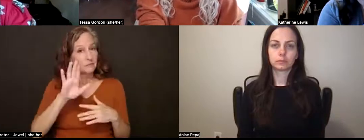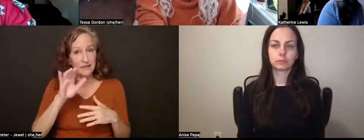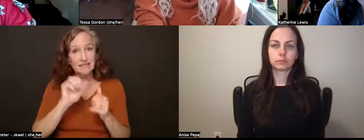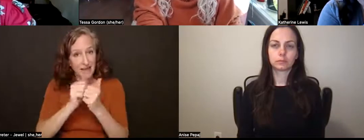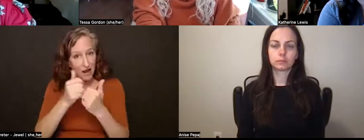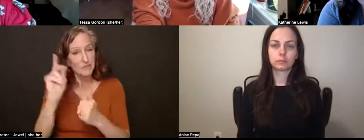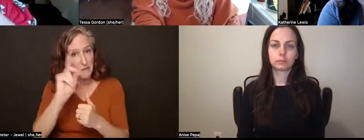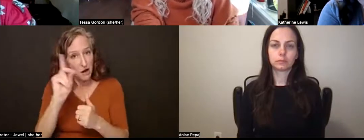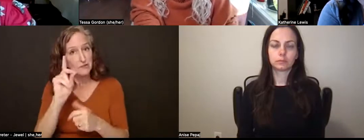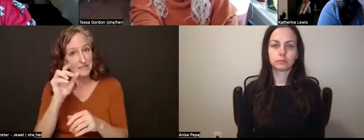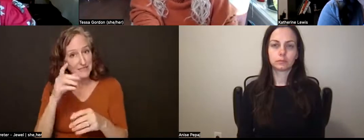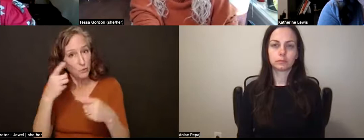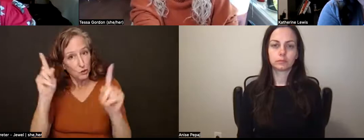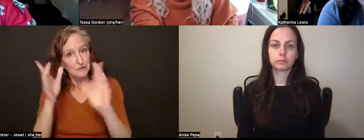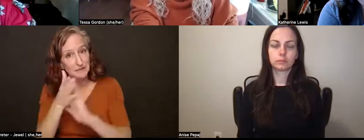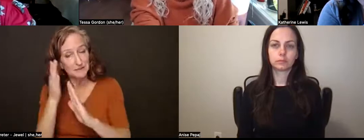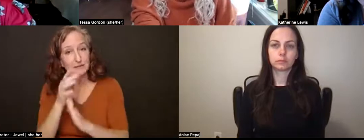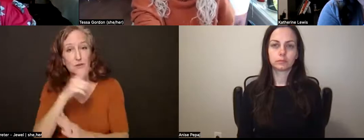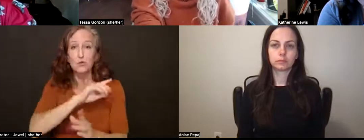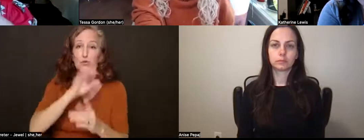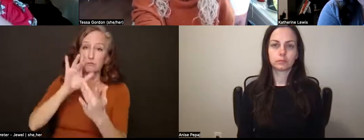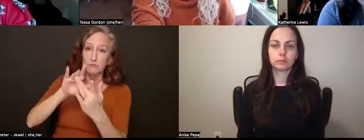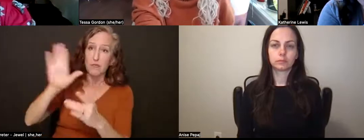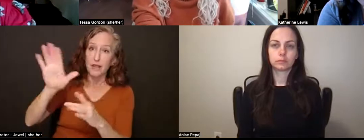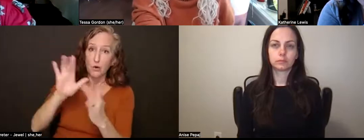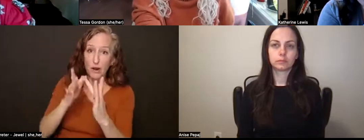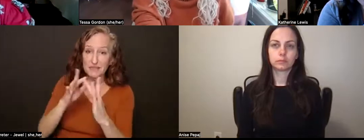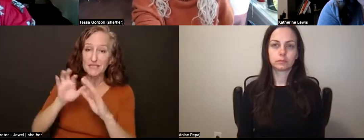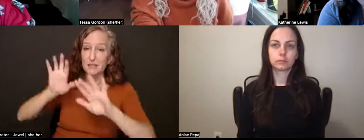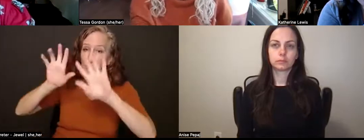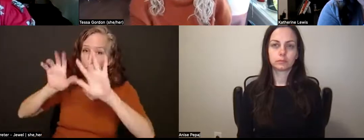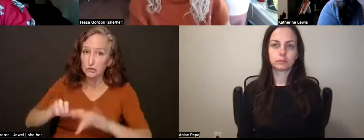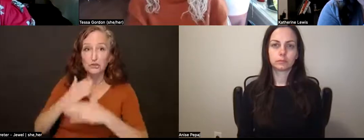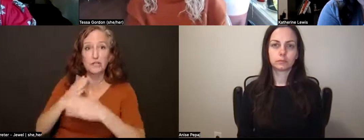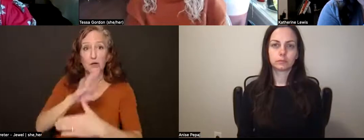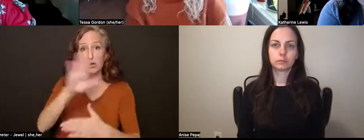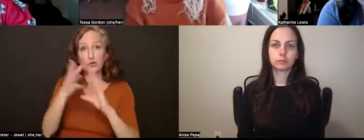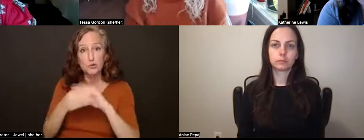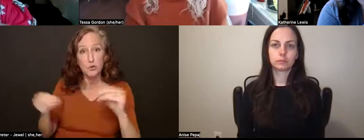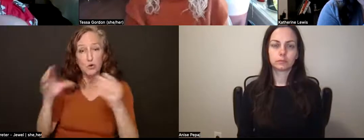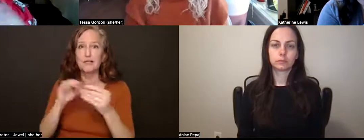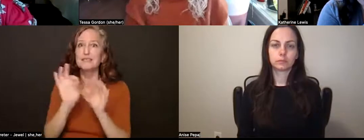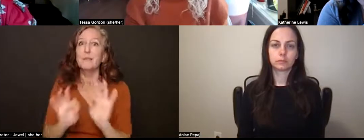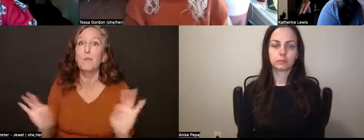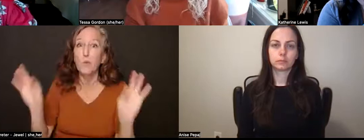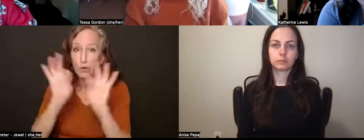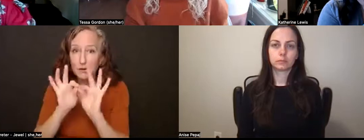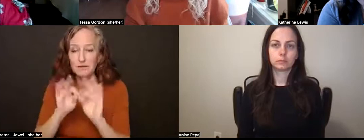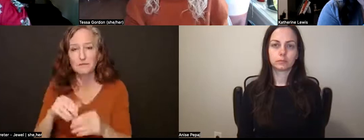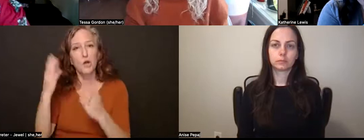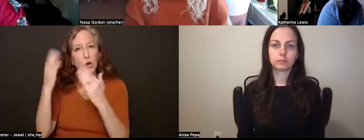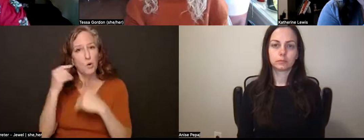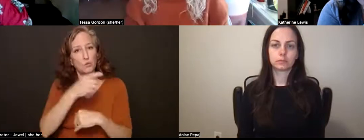go onto their website and share your story, that is really, really important. And I hope you all will be on the